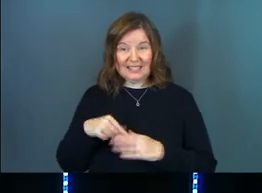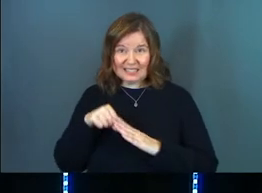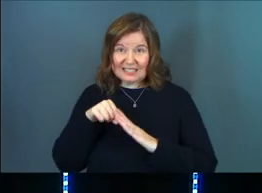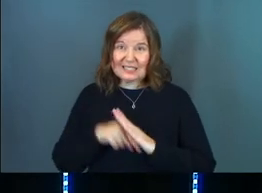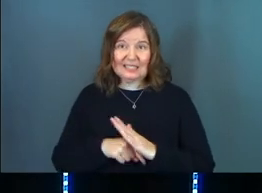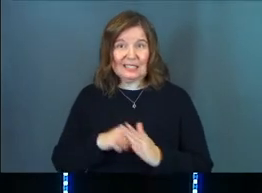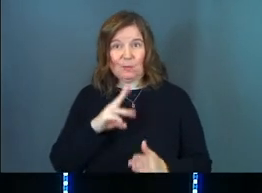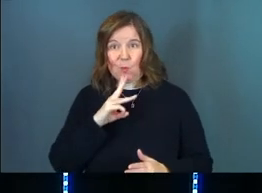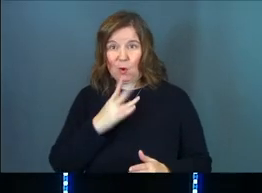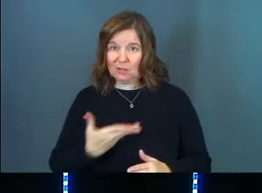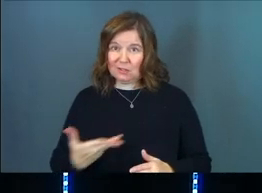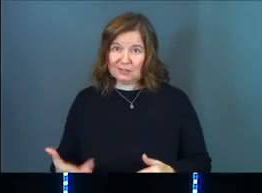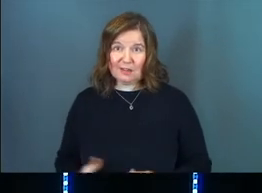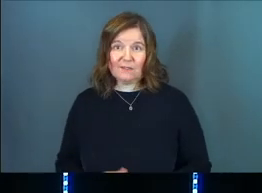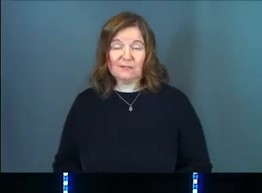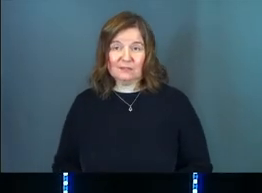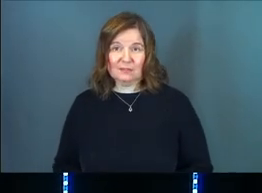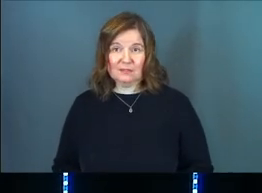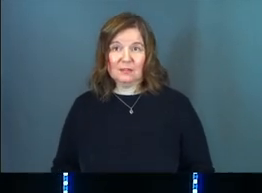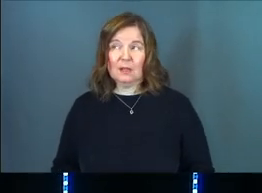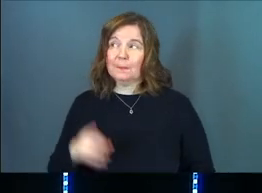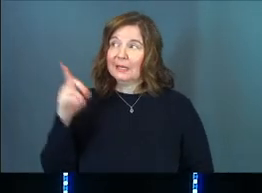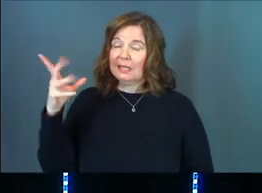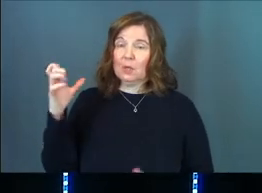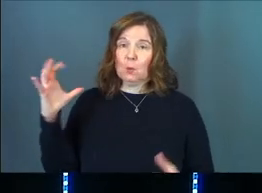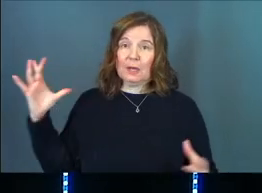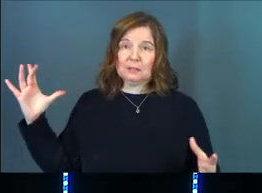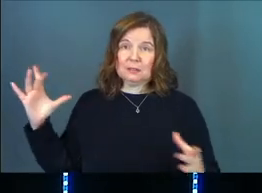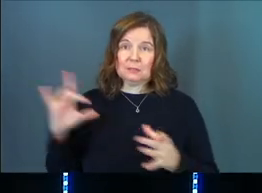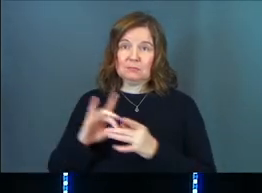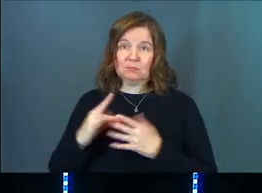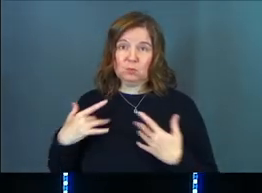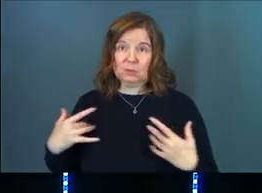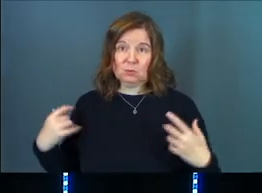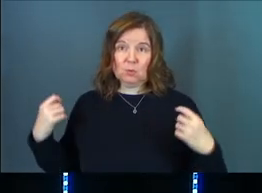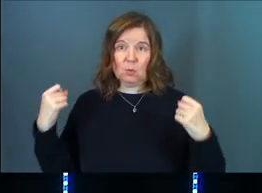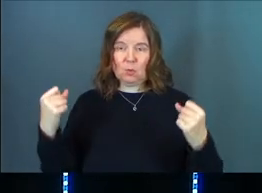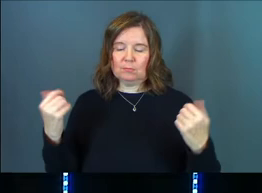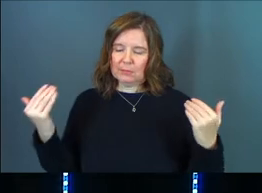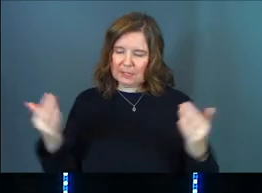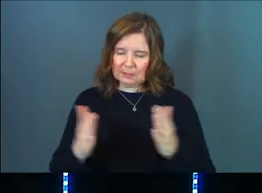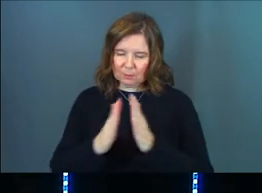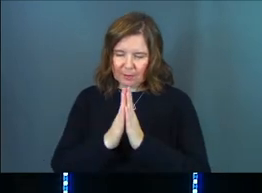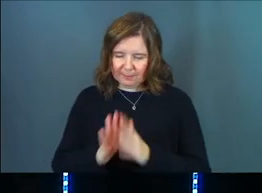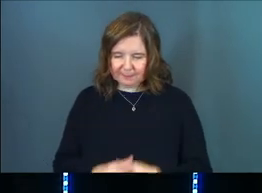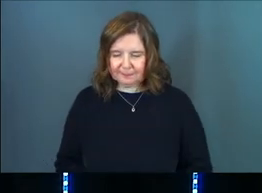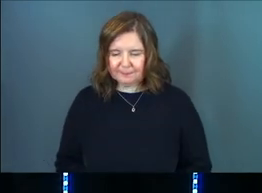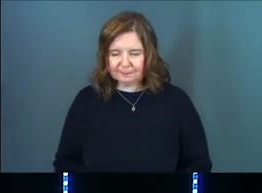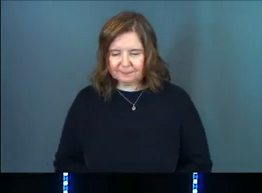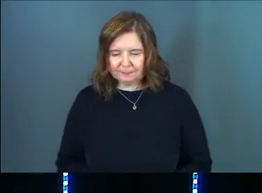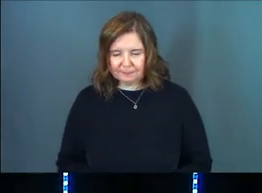is deep waters stuff. But he wants this restored. Let's pray.